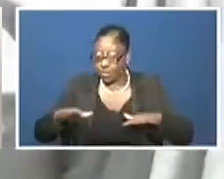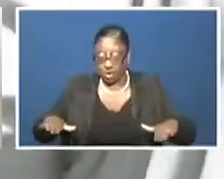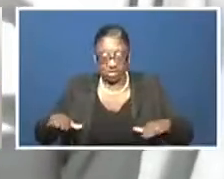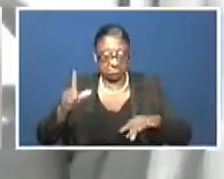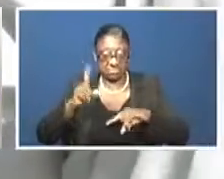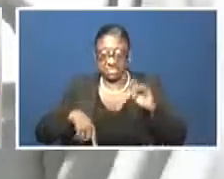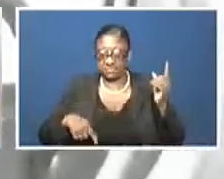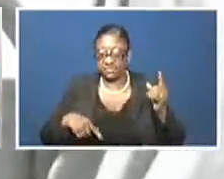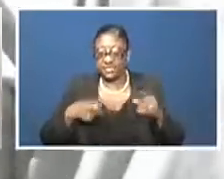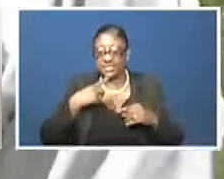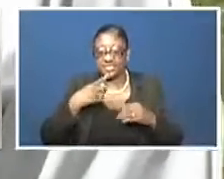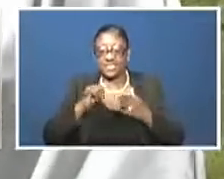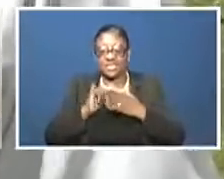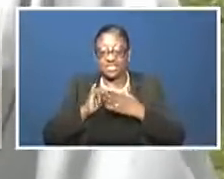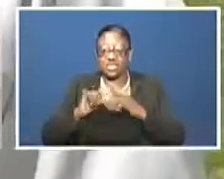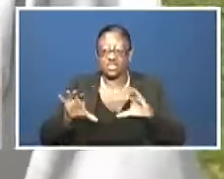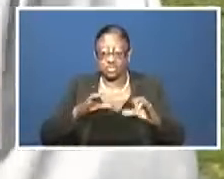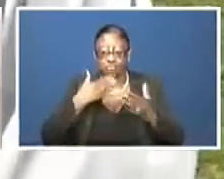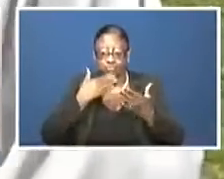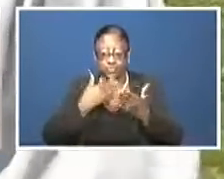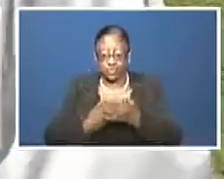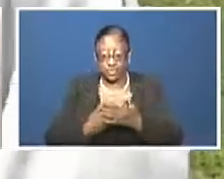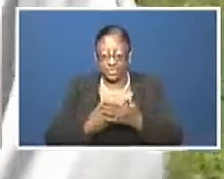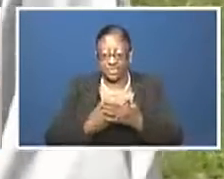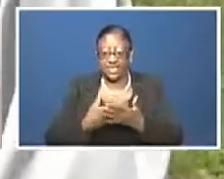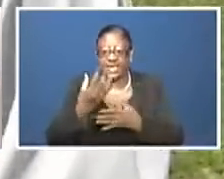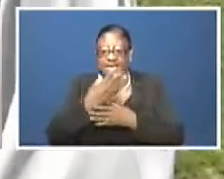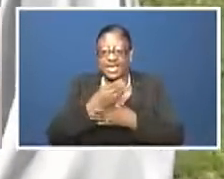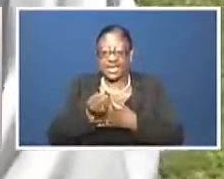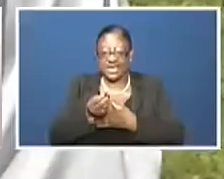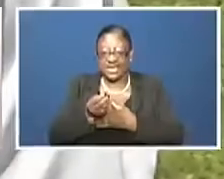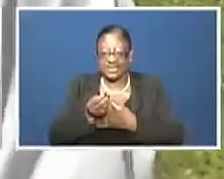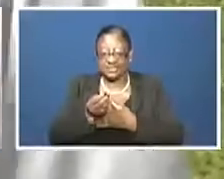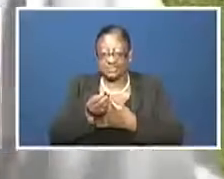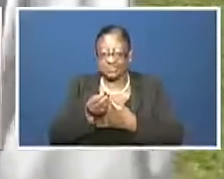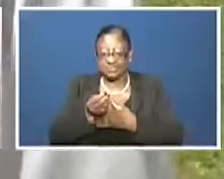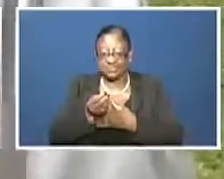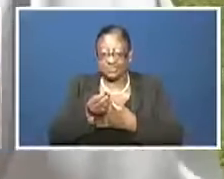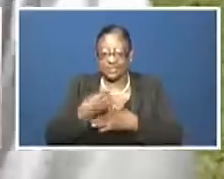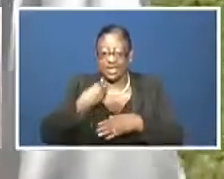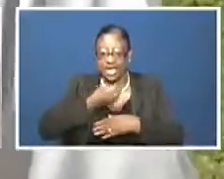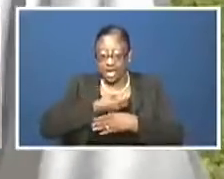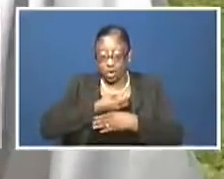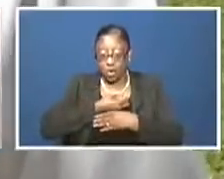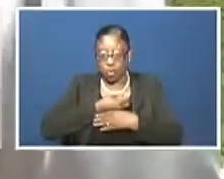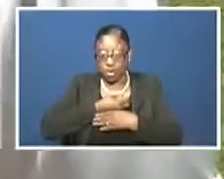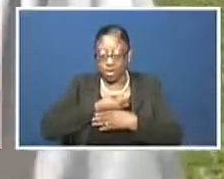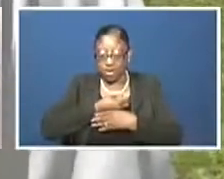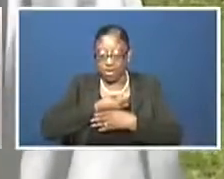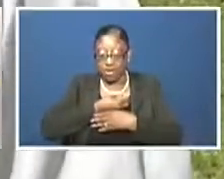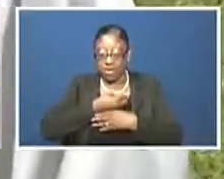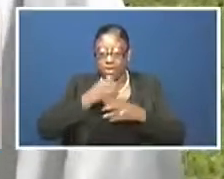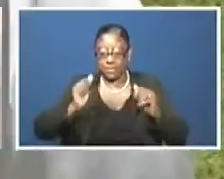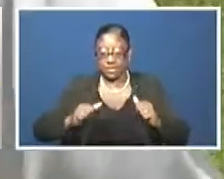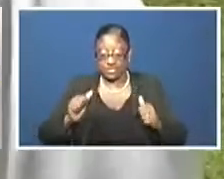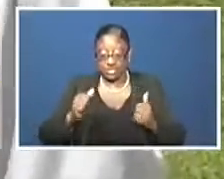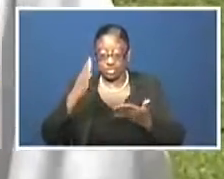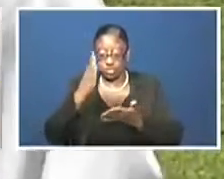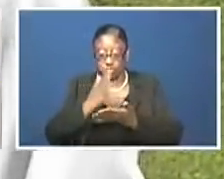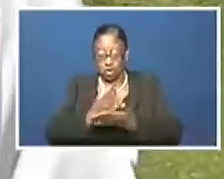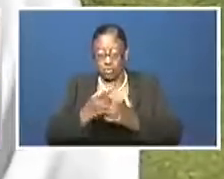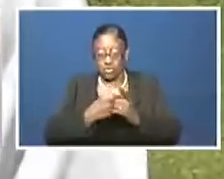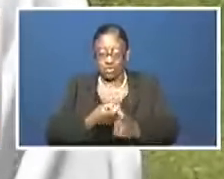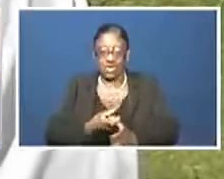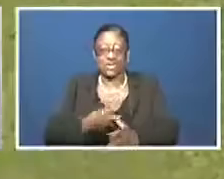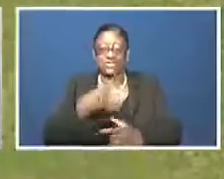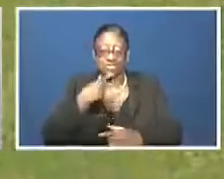momentum in the first and second half. Actually, in the first half, they had all the momentum. But our inability to stop the run, that might have